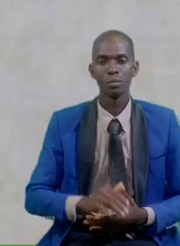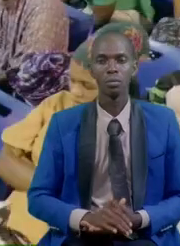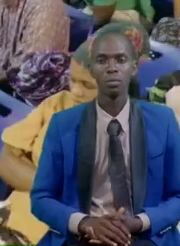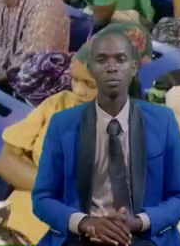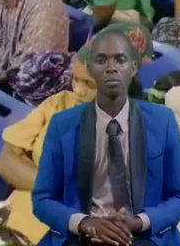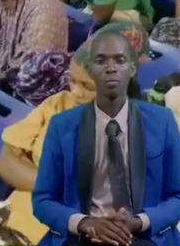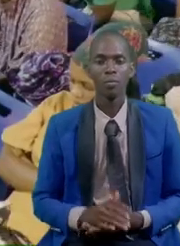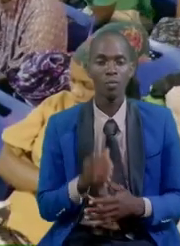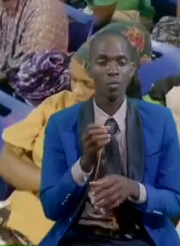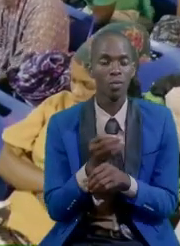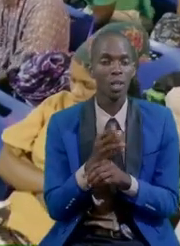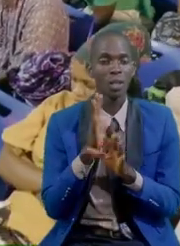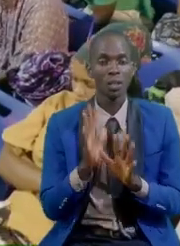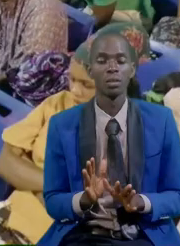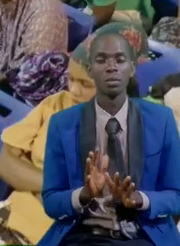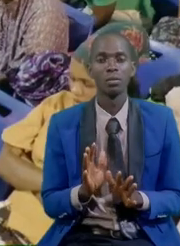Counselors, if you are true,